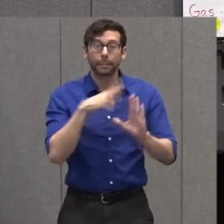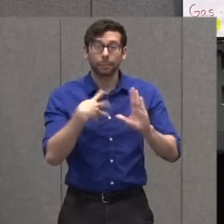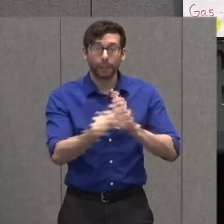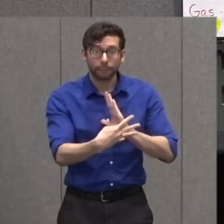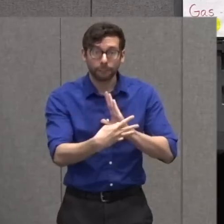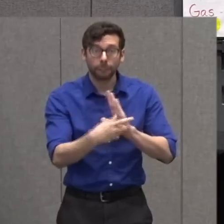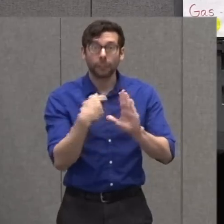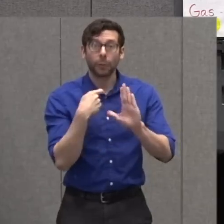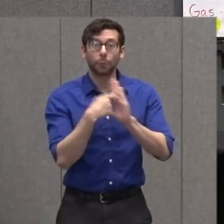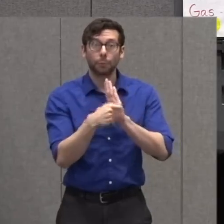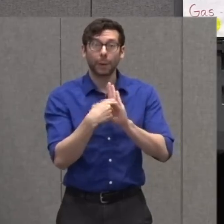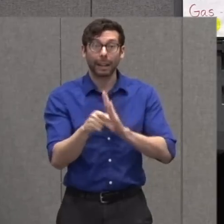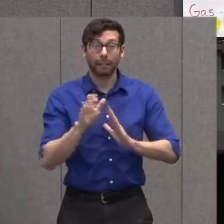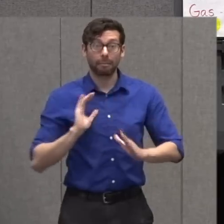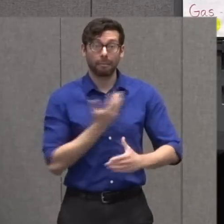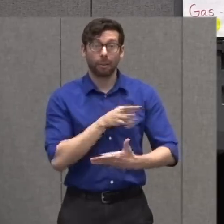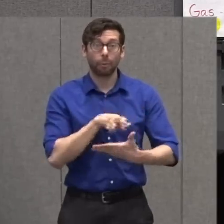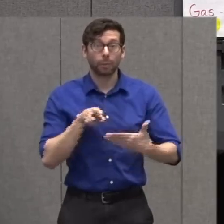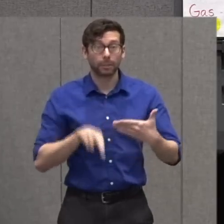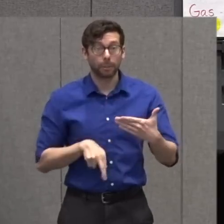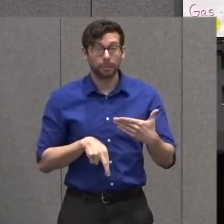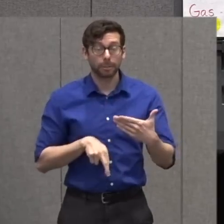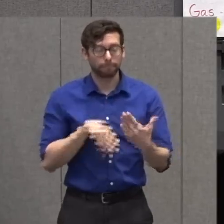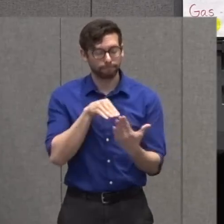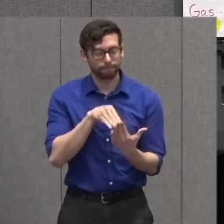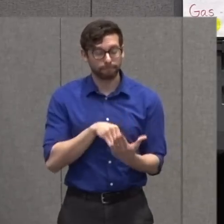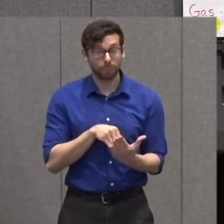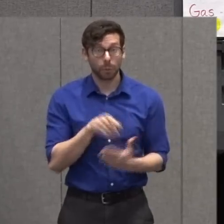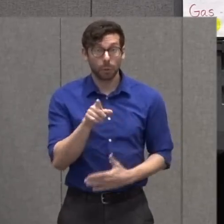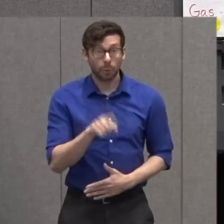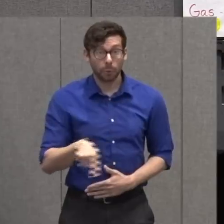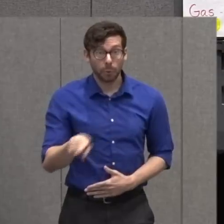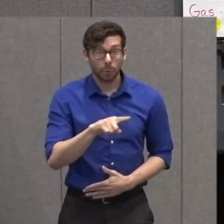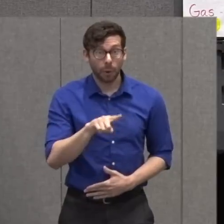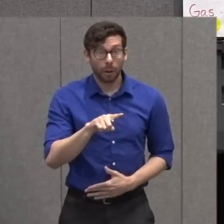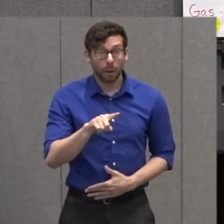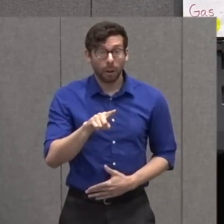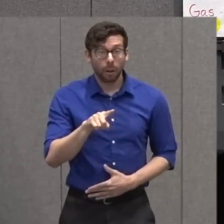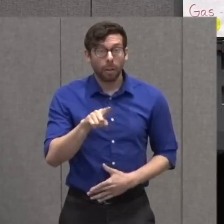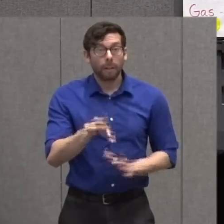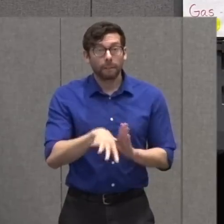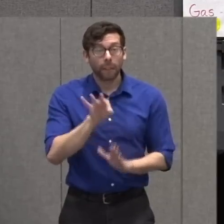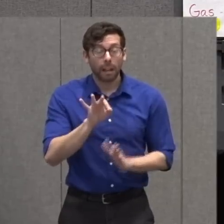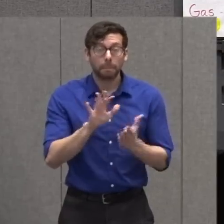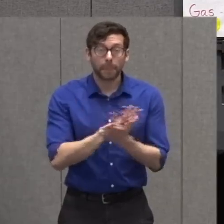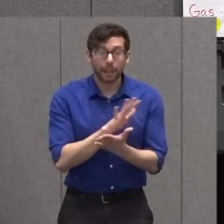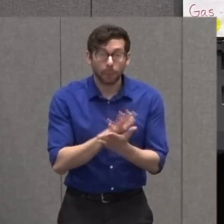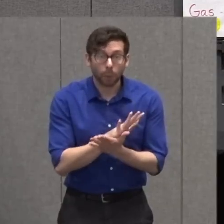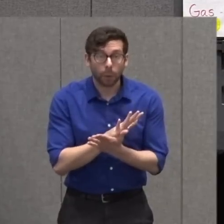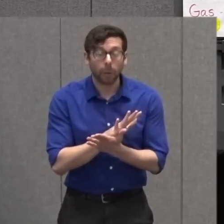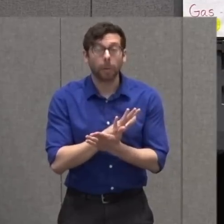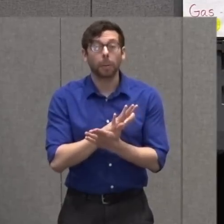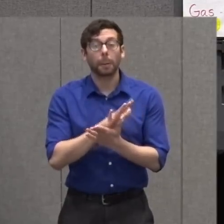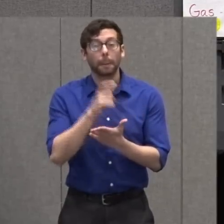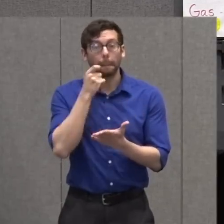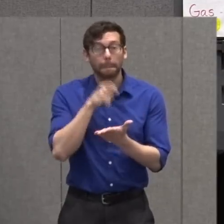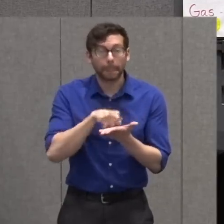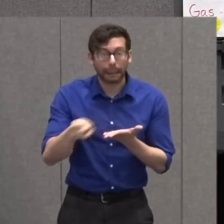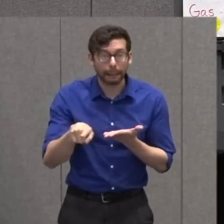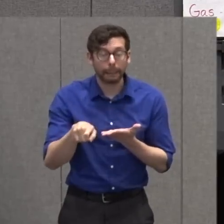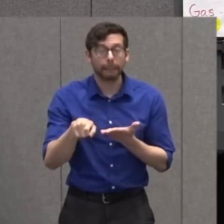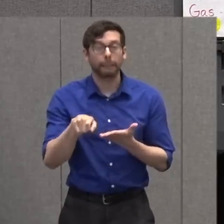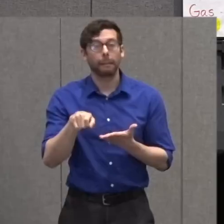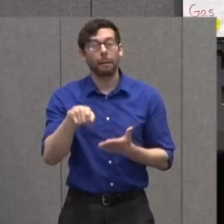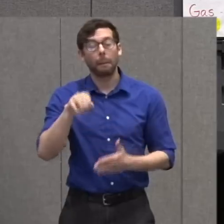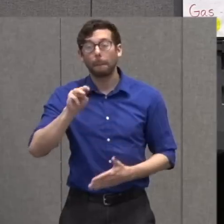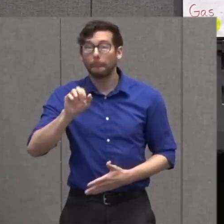do want you to do is go and get a piece of paper or a pen or a marker, something to write with, so that you can